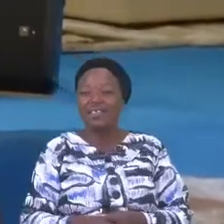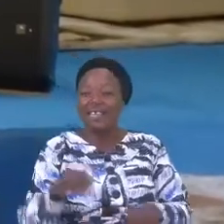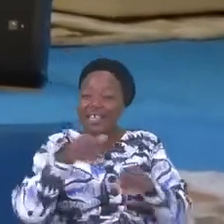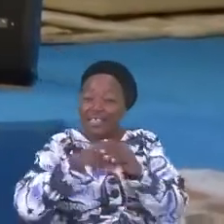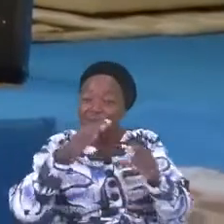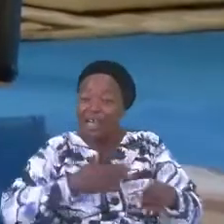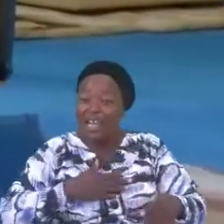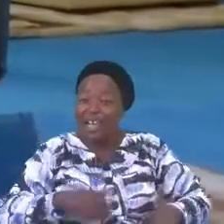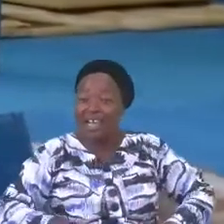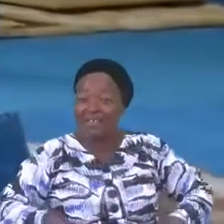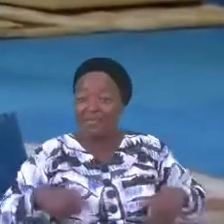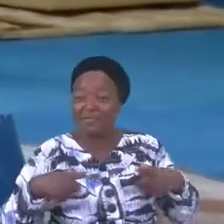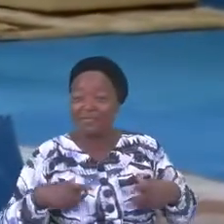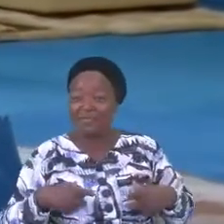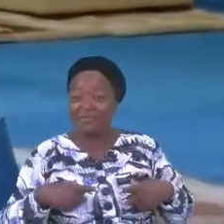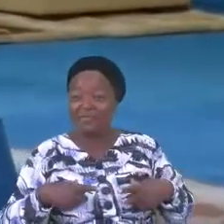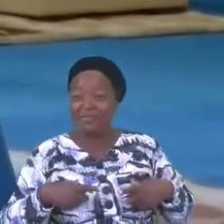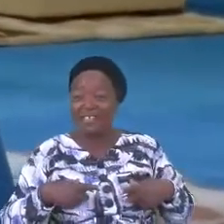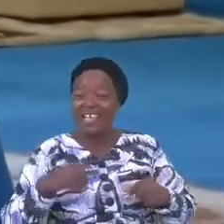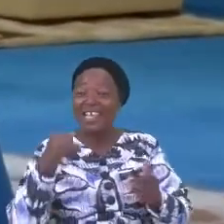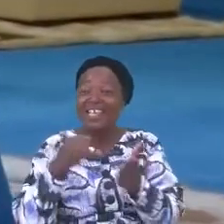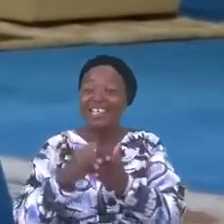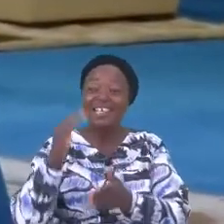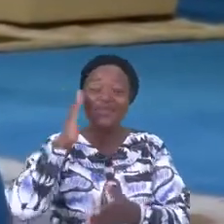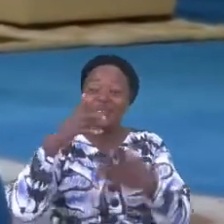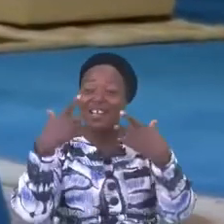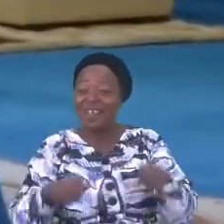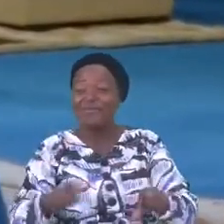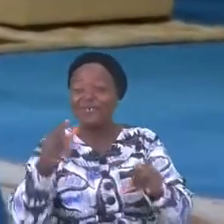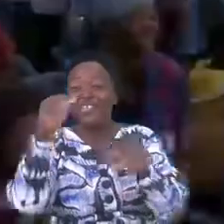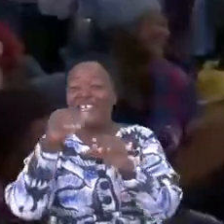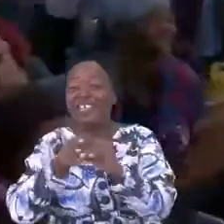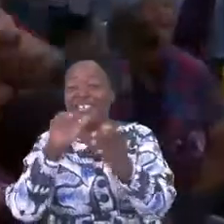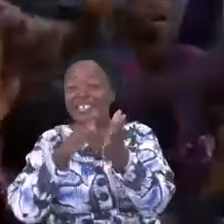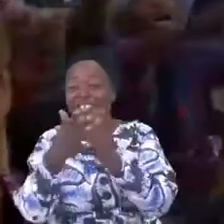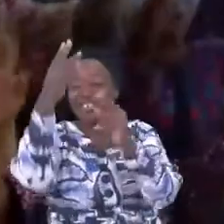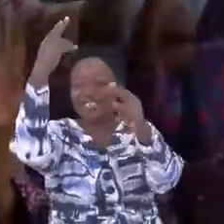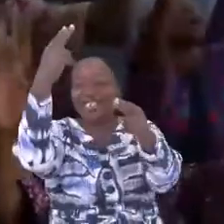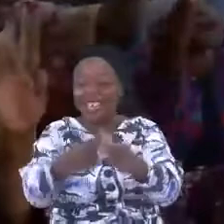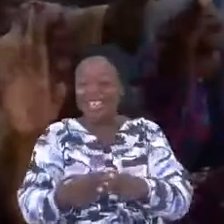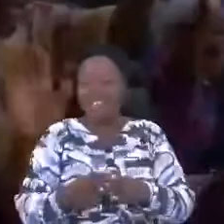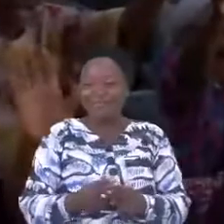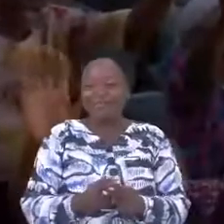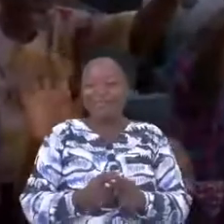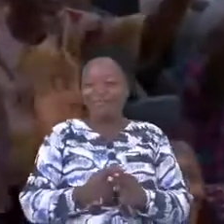life, it will happen in Jesus' name.